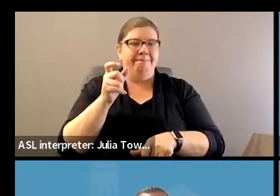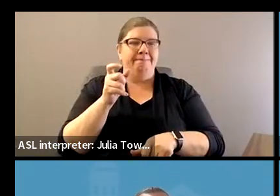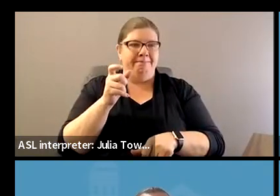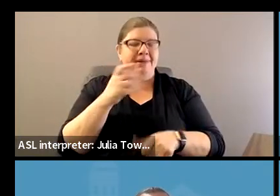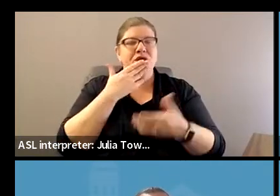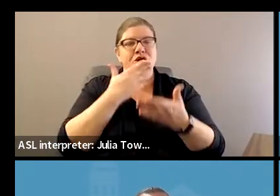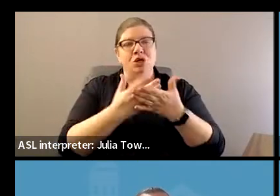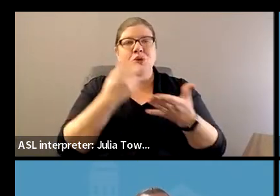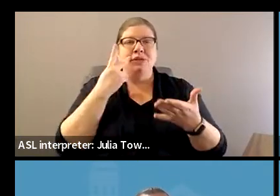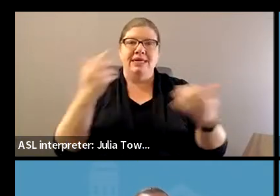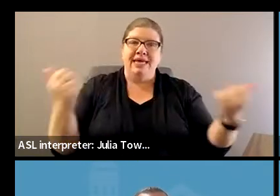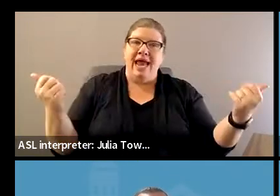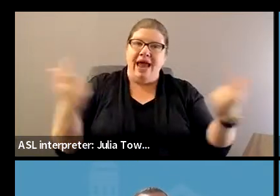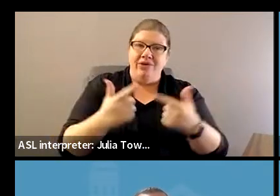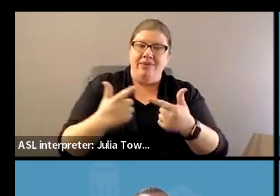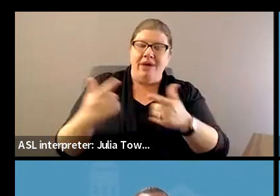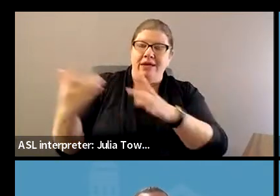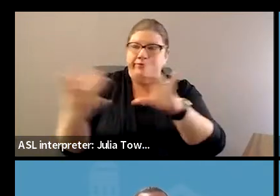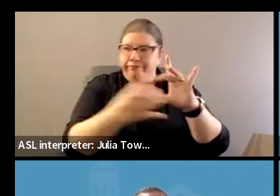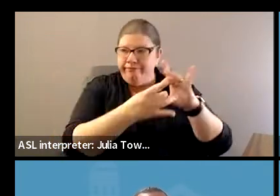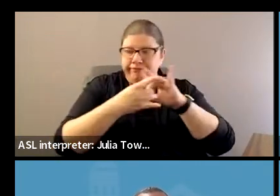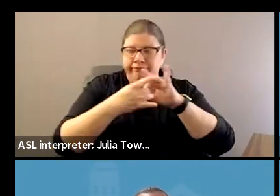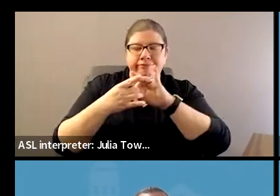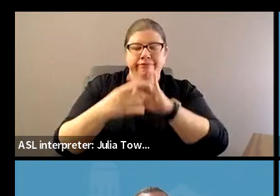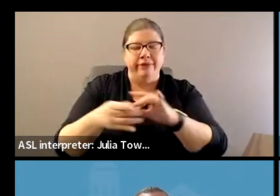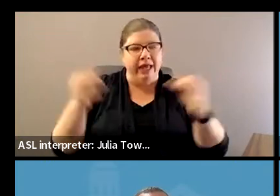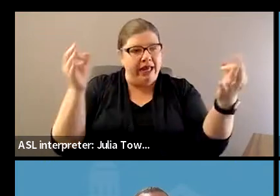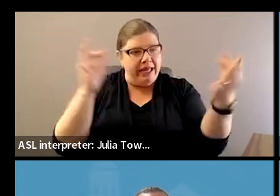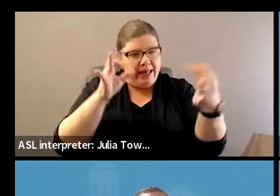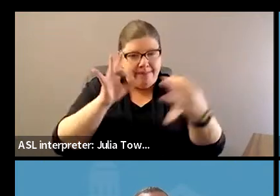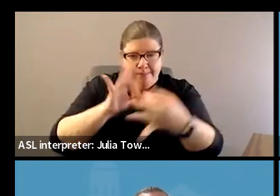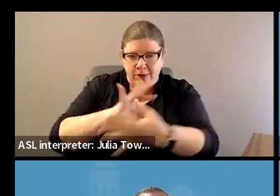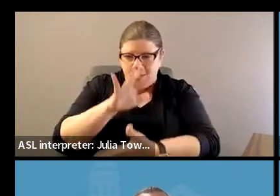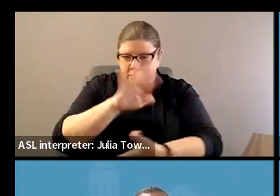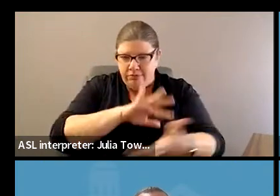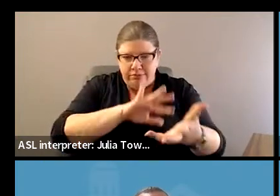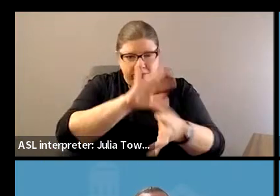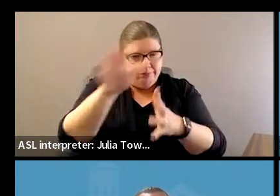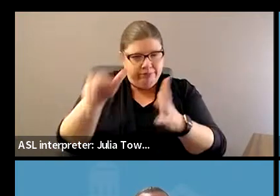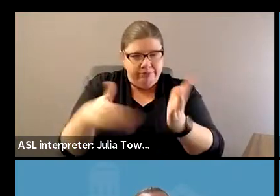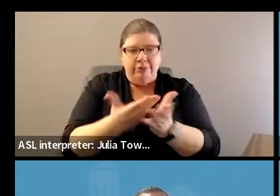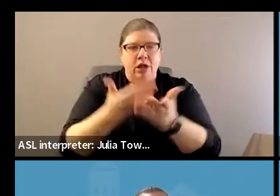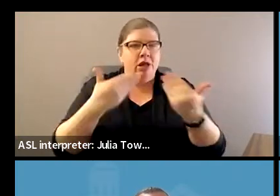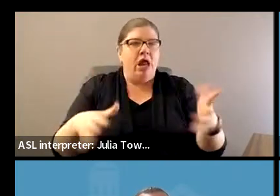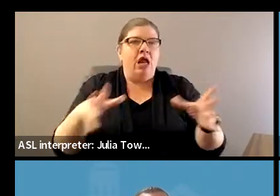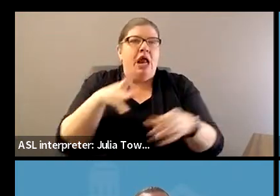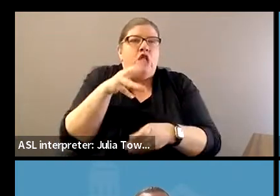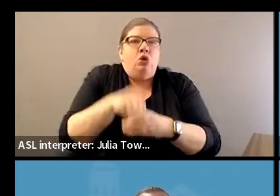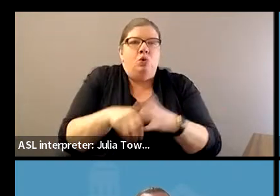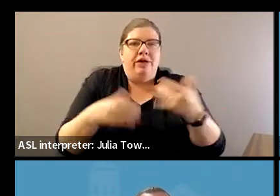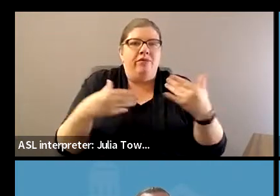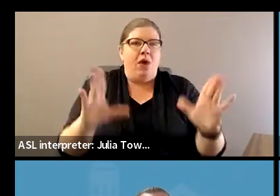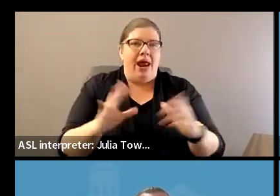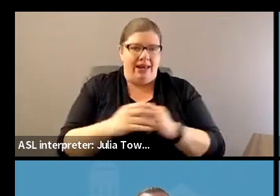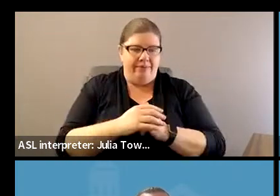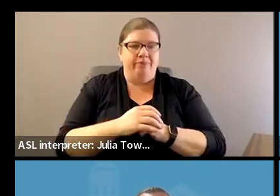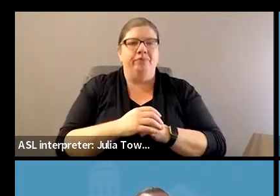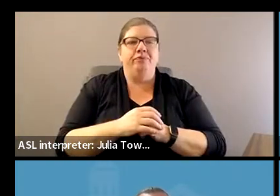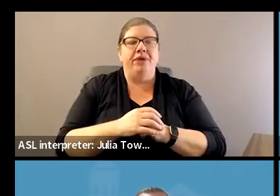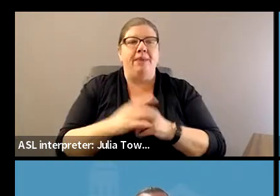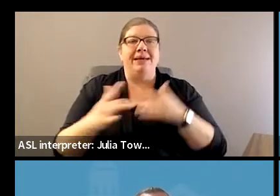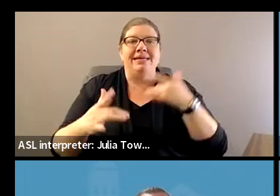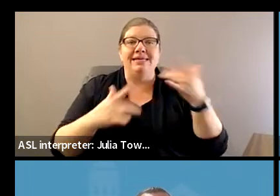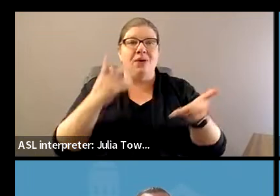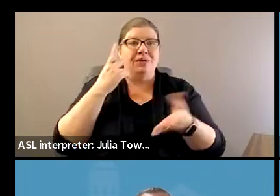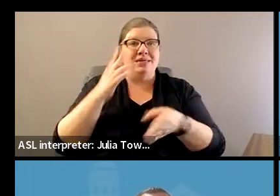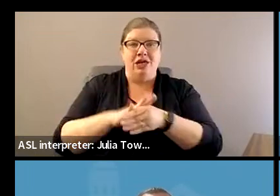to see everybody coming together and giving the input in such an inclusive way. I'm very excited to see,